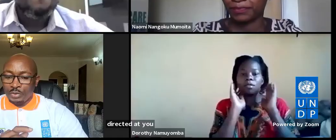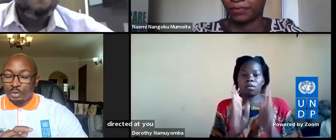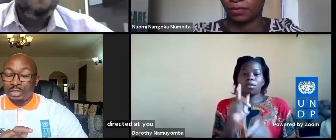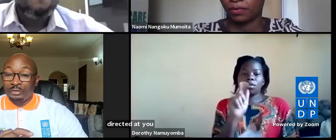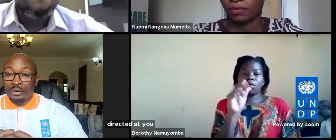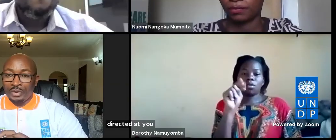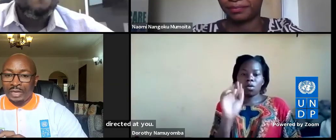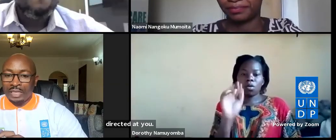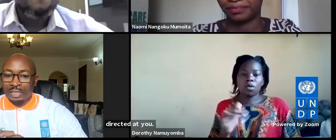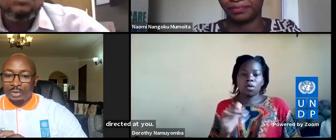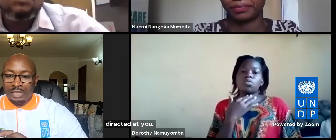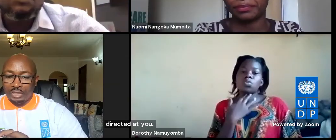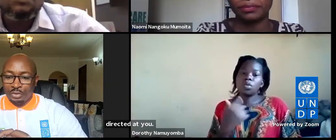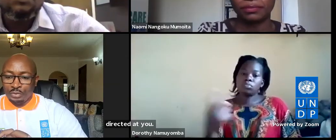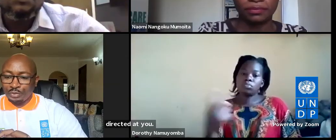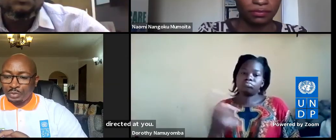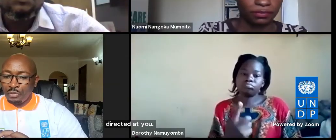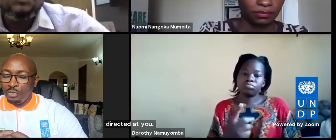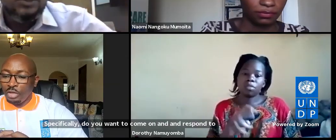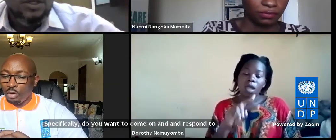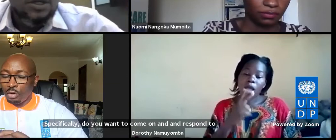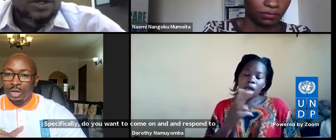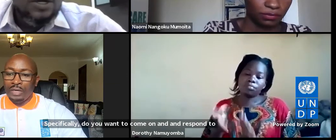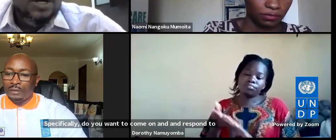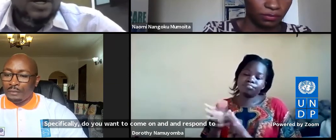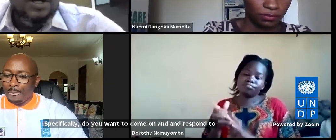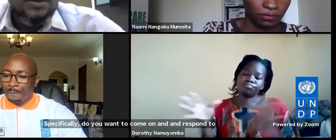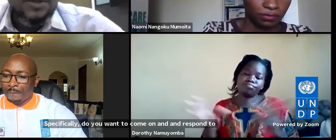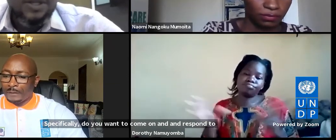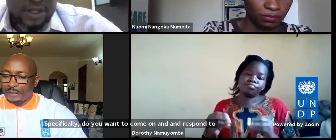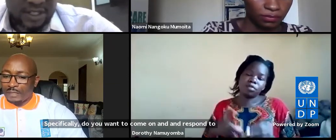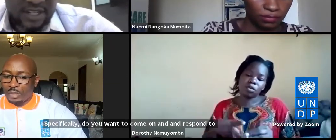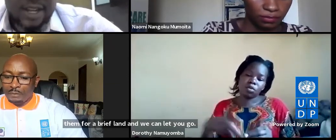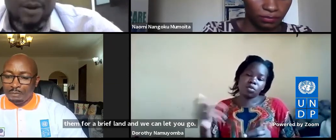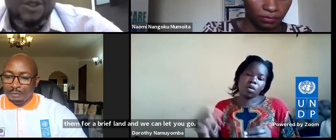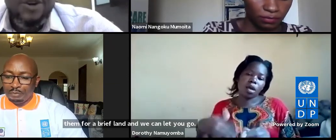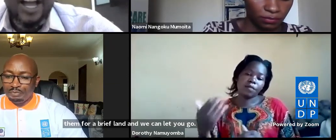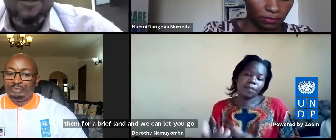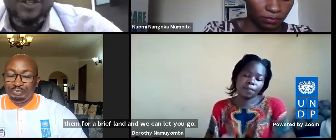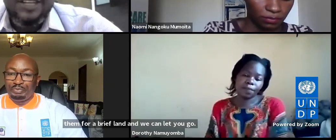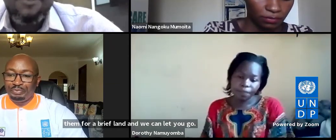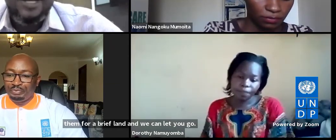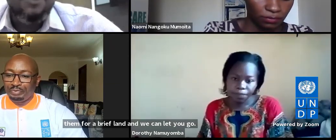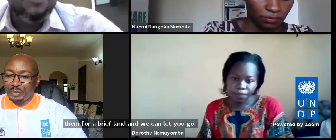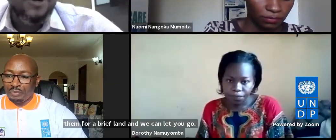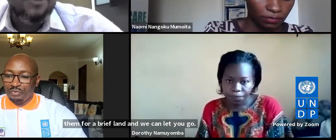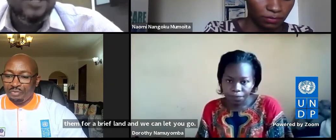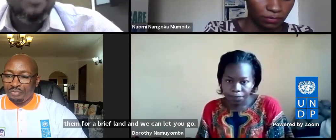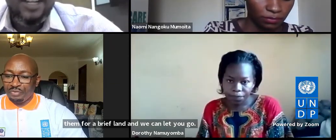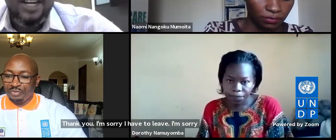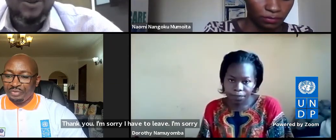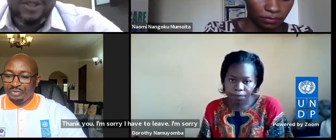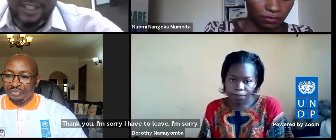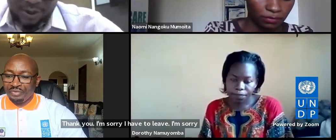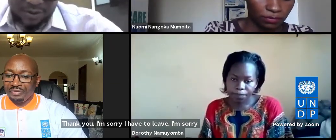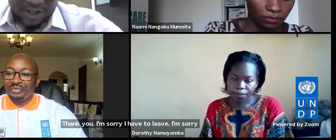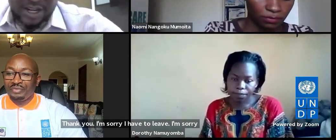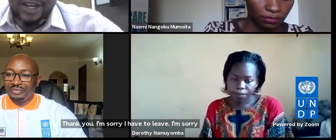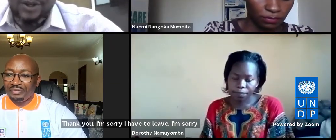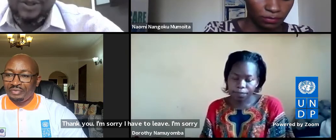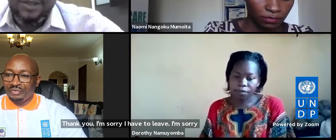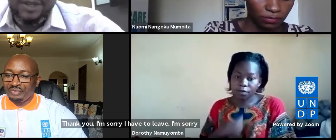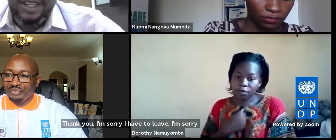and respond to them very briefly, and then we can let you go? Thank you, Dennis. Tony? I'm sorry I have to leave. I'm sorry I have to leave now, not at the